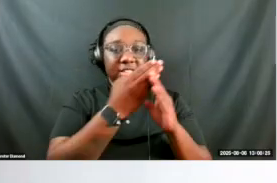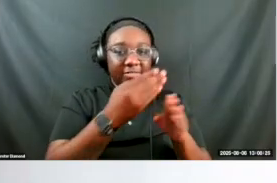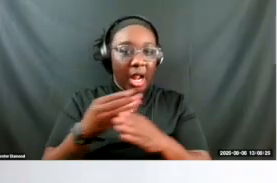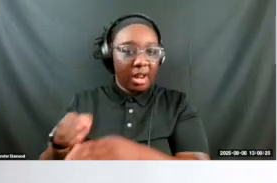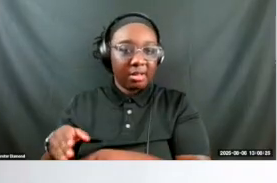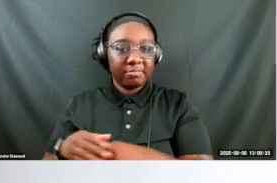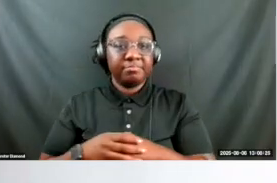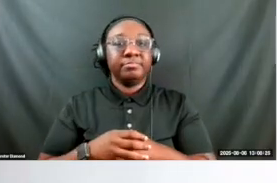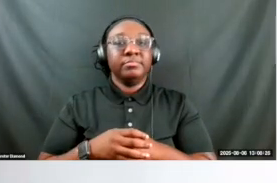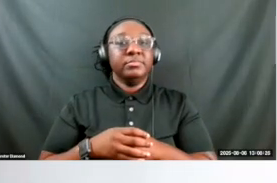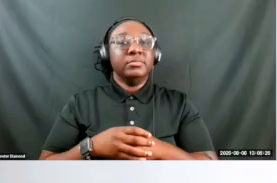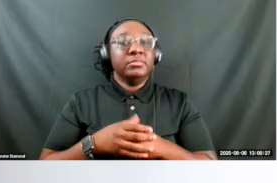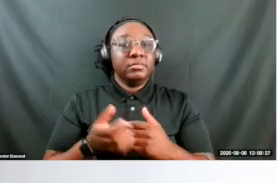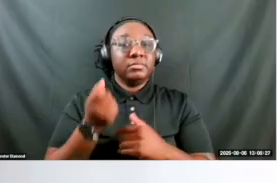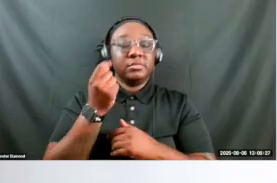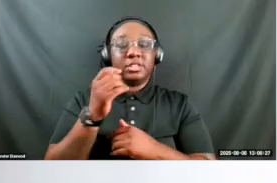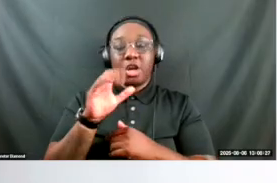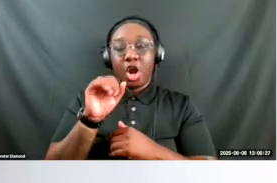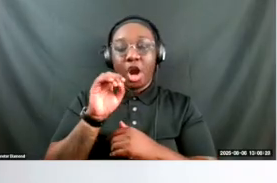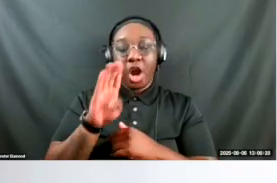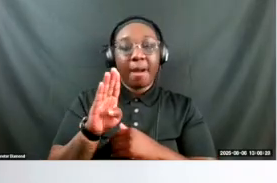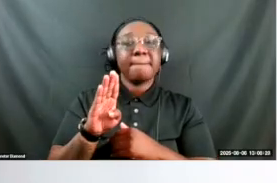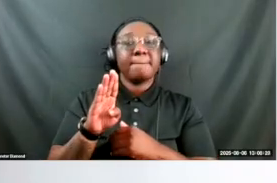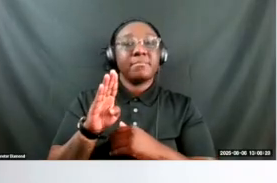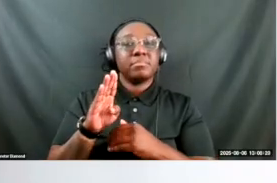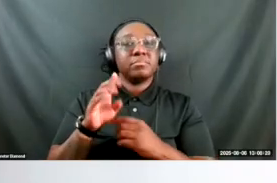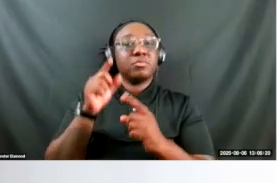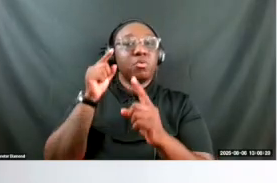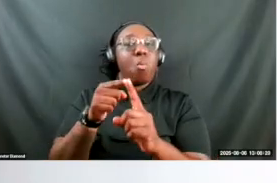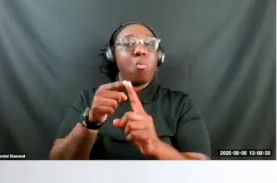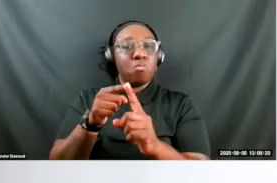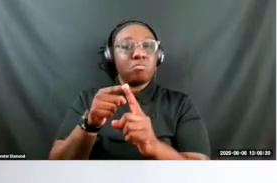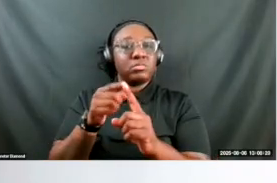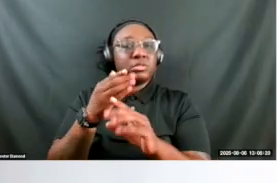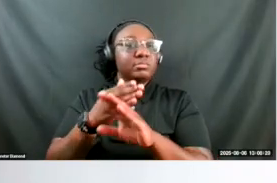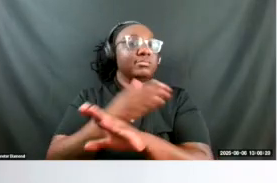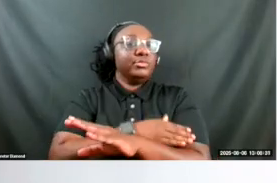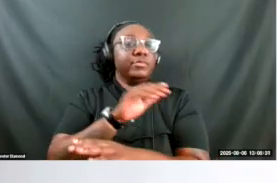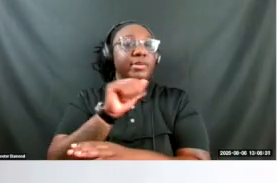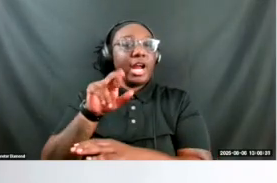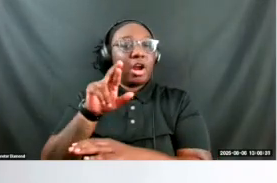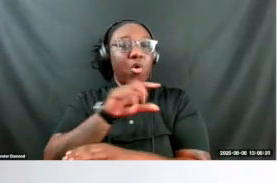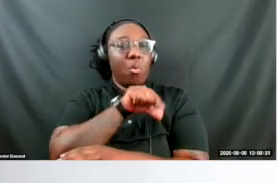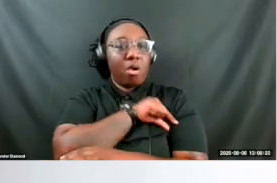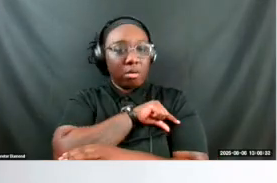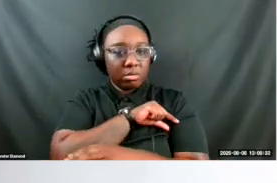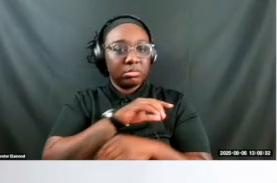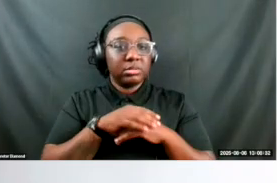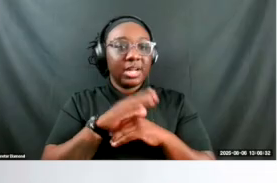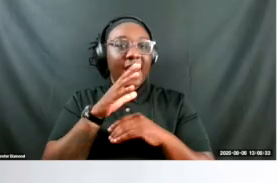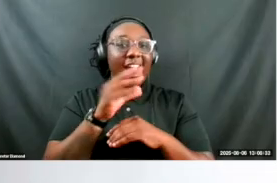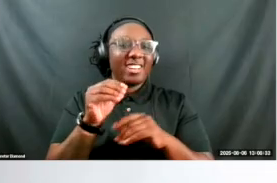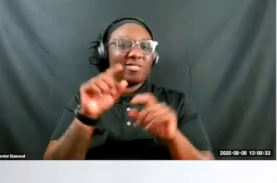goals to improve air quality and reduce the negative impacts of climate change. CARB staff also aim to meet community and business